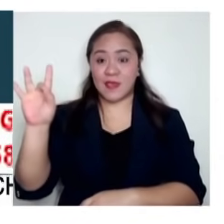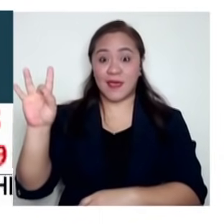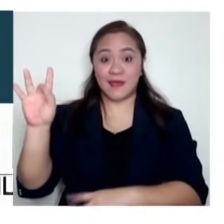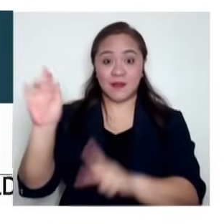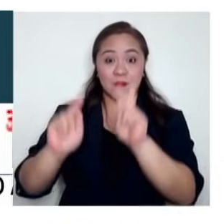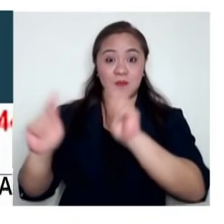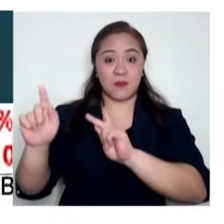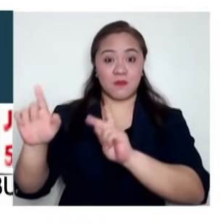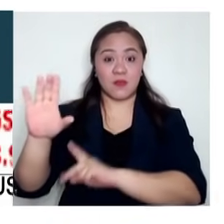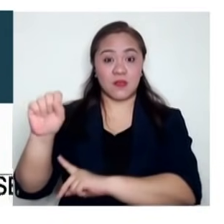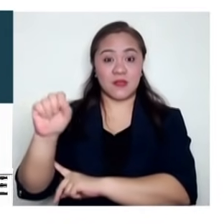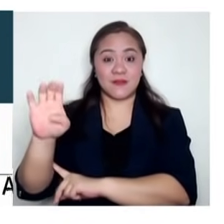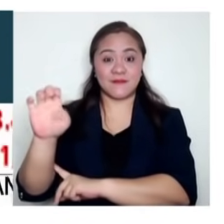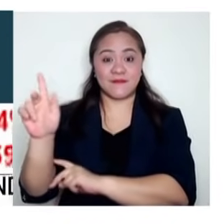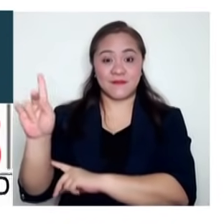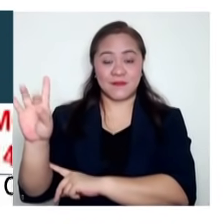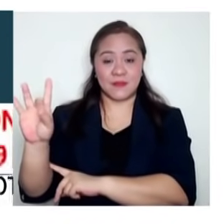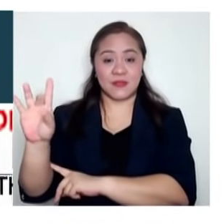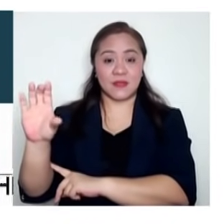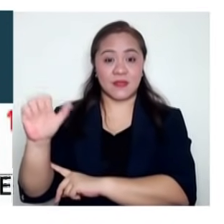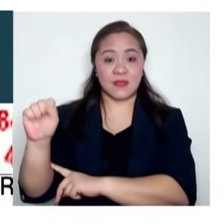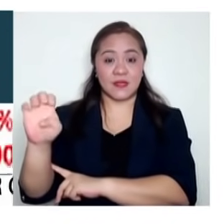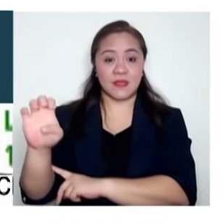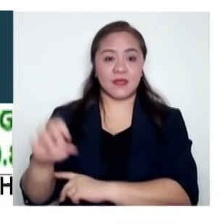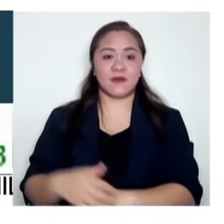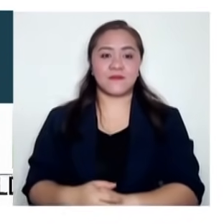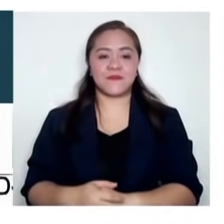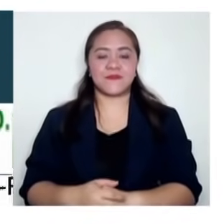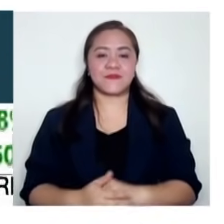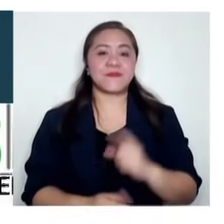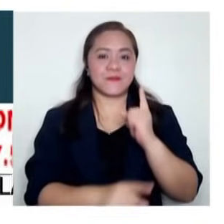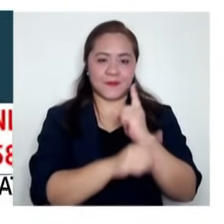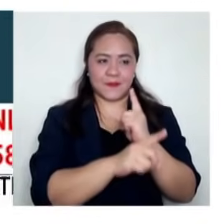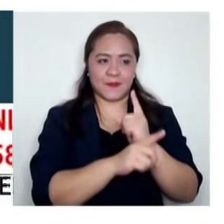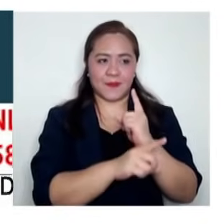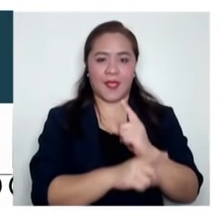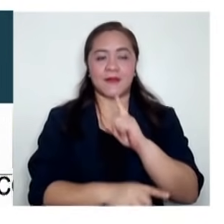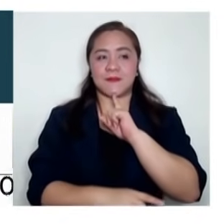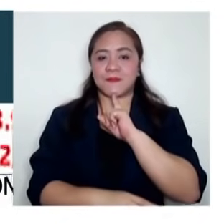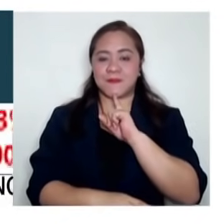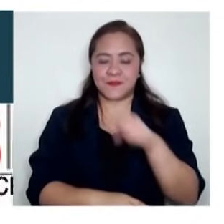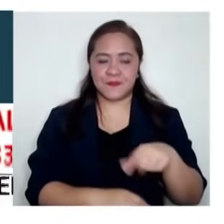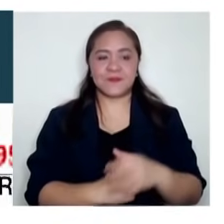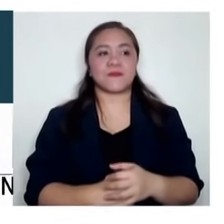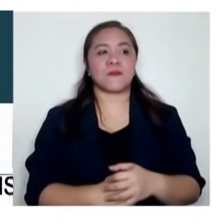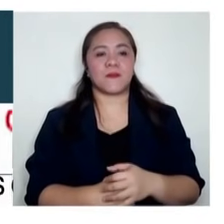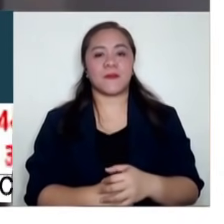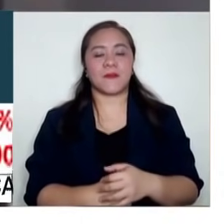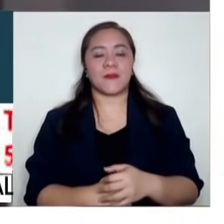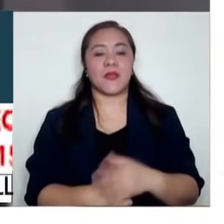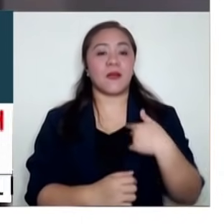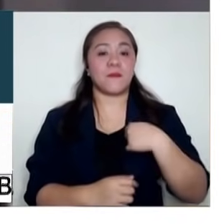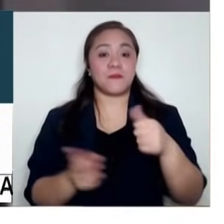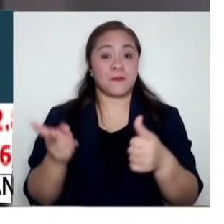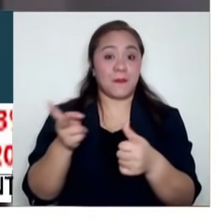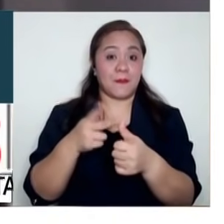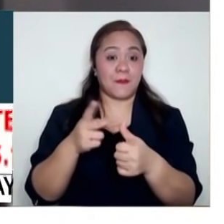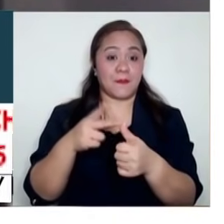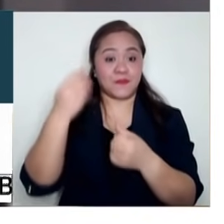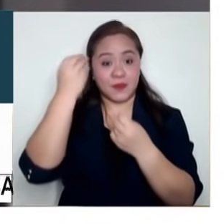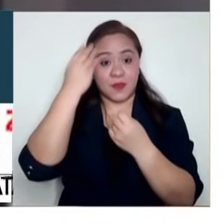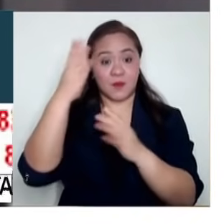cases, Undersecretary? Yes, Carmina, let's try to clear this up. First, our protocol